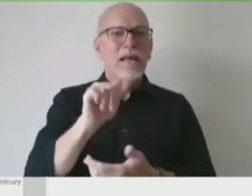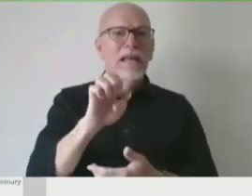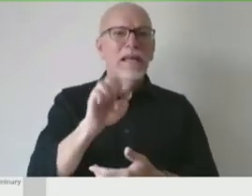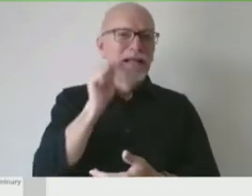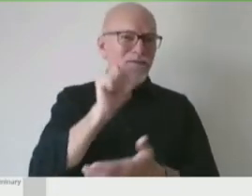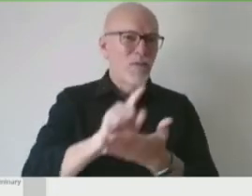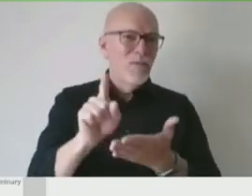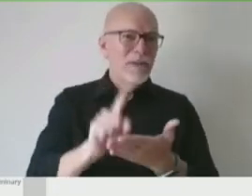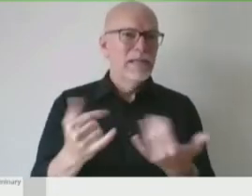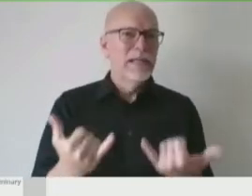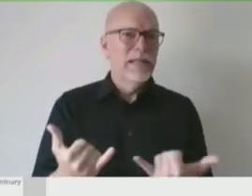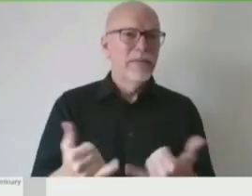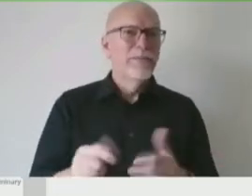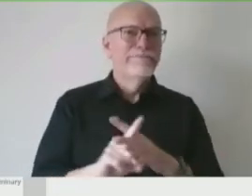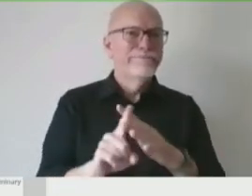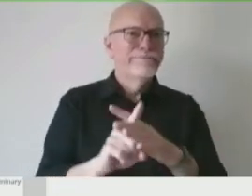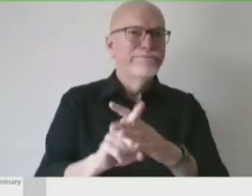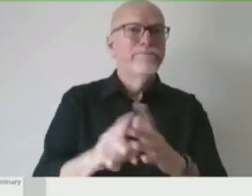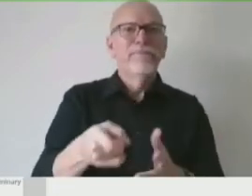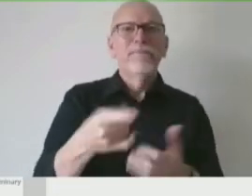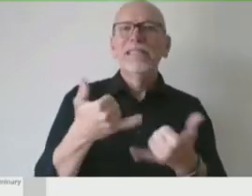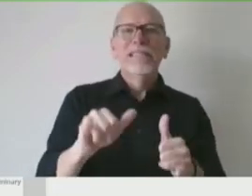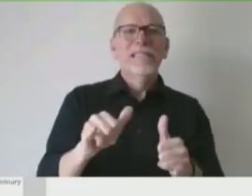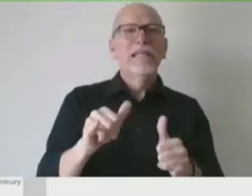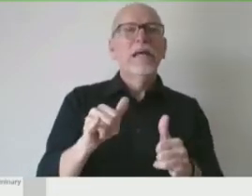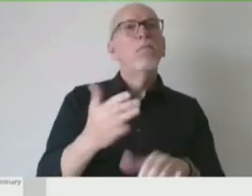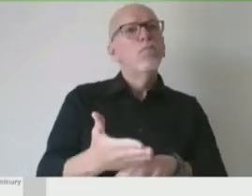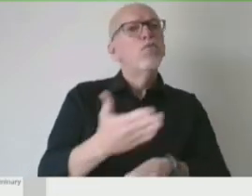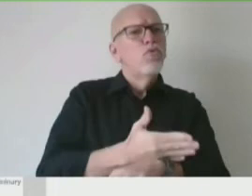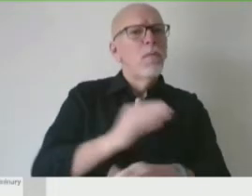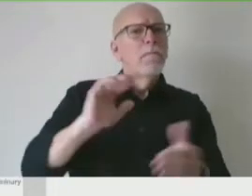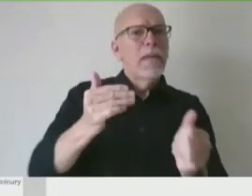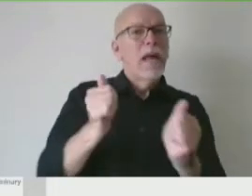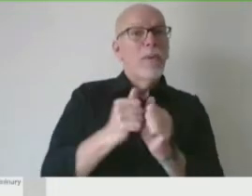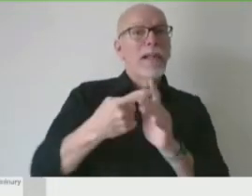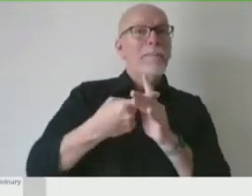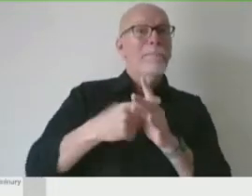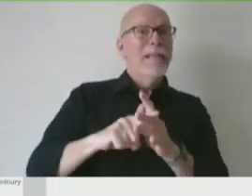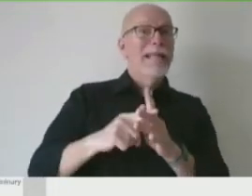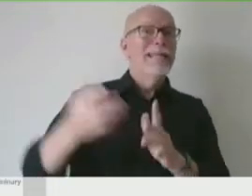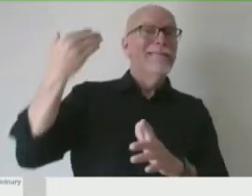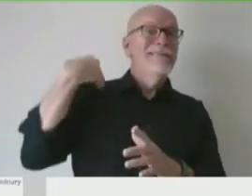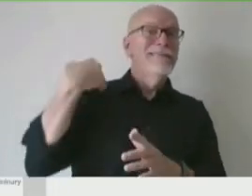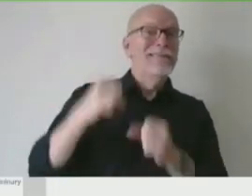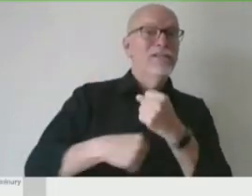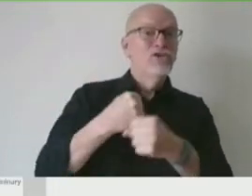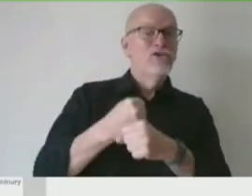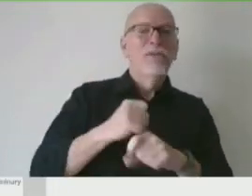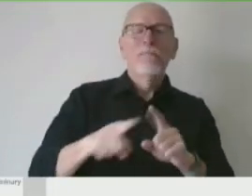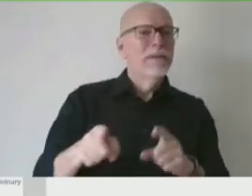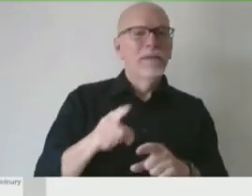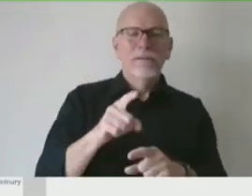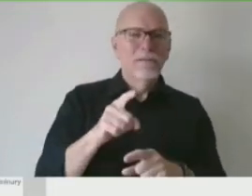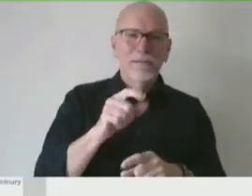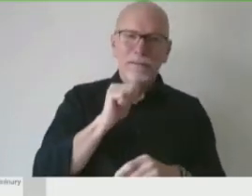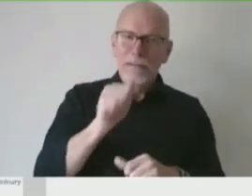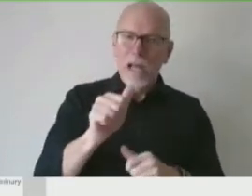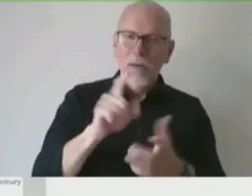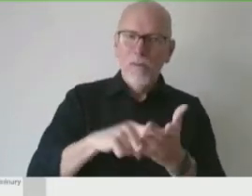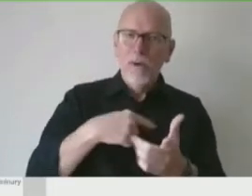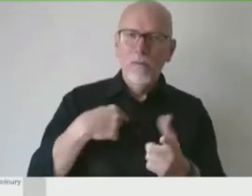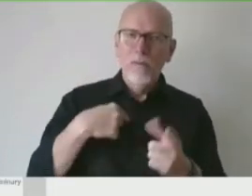right now. This is still a vast improvement for where we were at the beginning of the year, but it is not the direction, obviously, that we want to